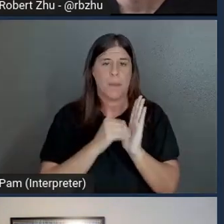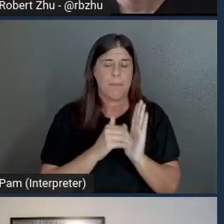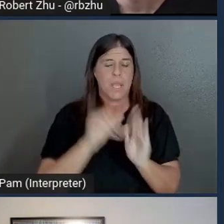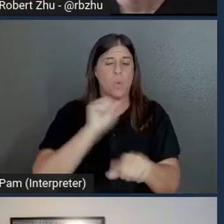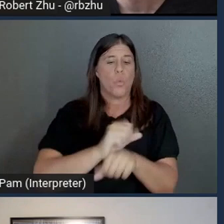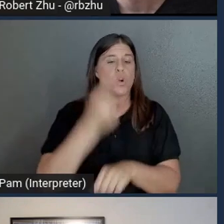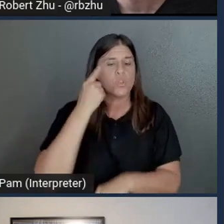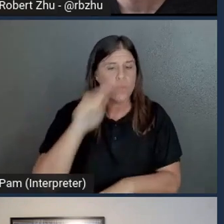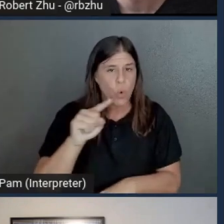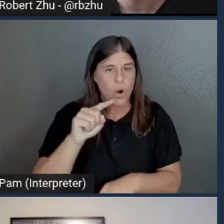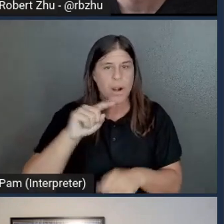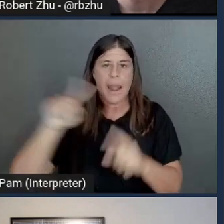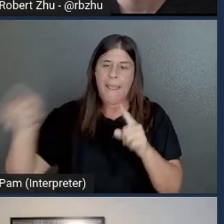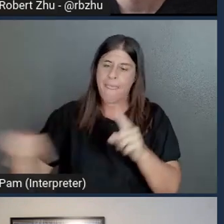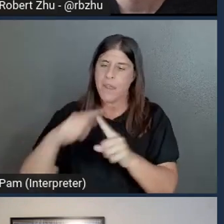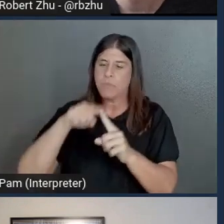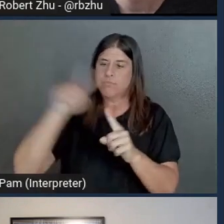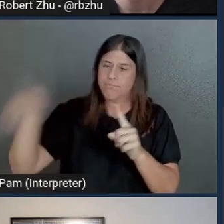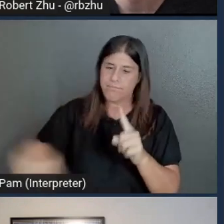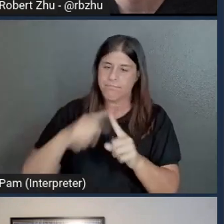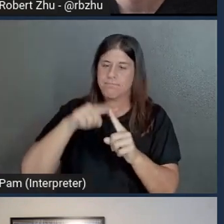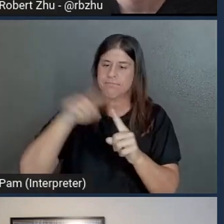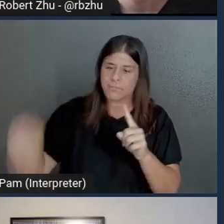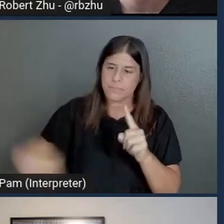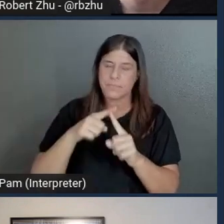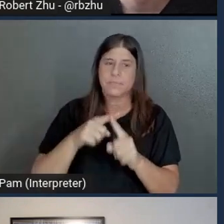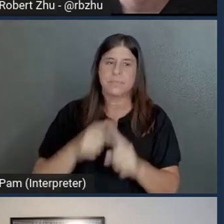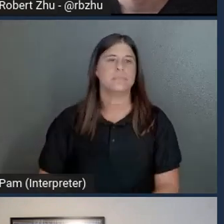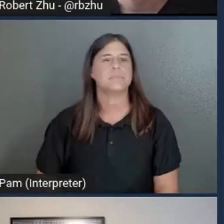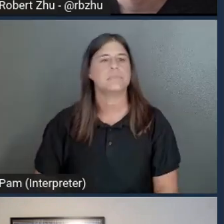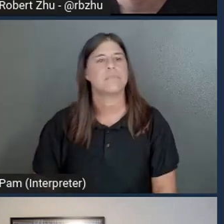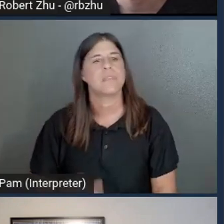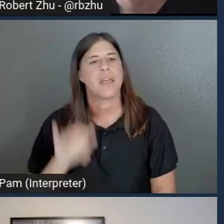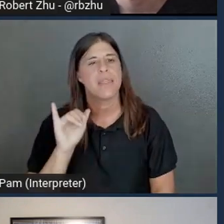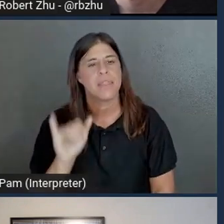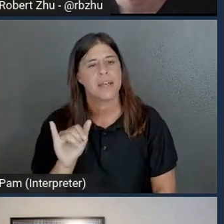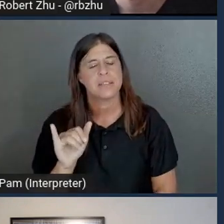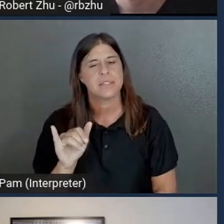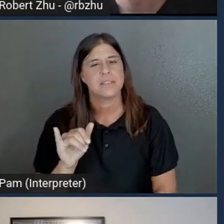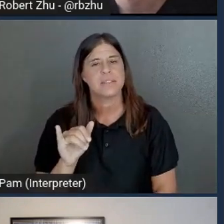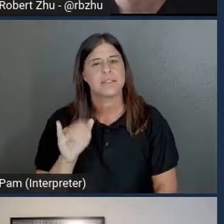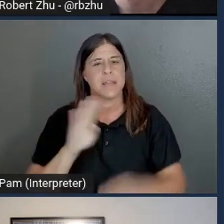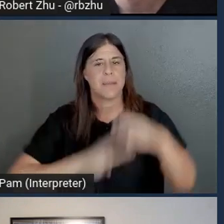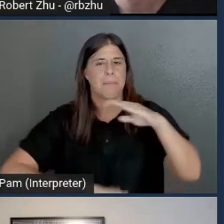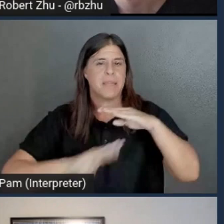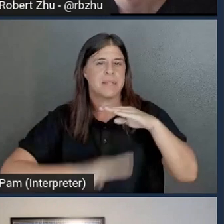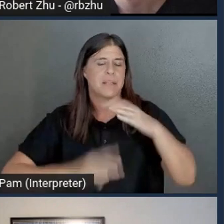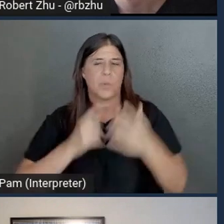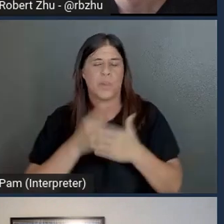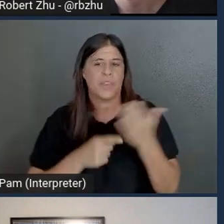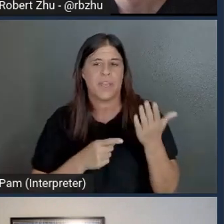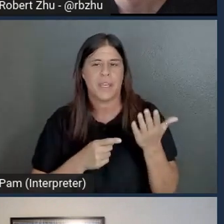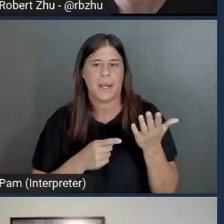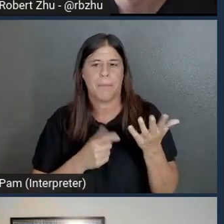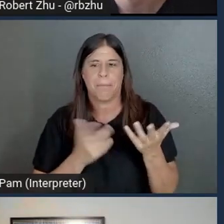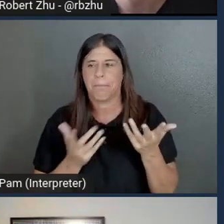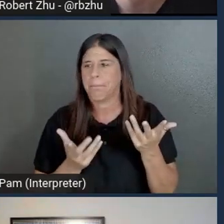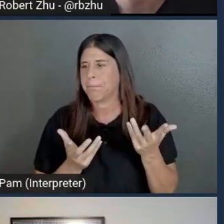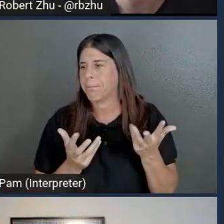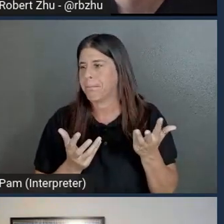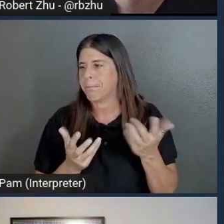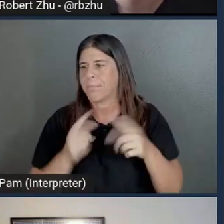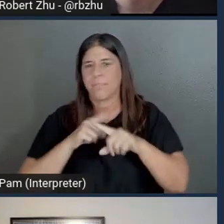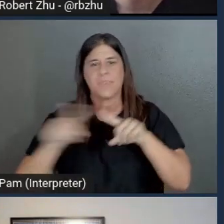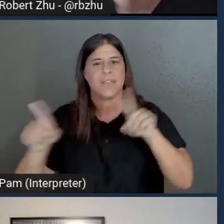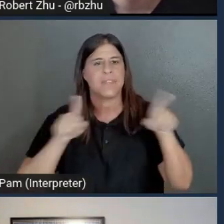edge and return the path. So that's kind of, fundamentally what some of the difference